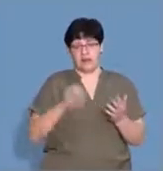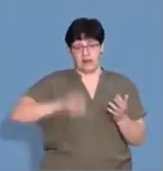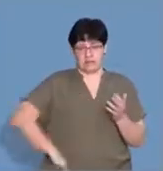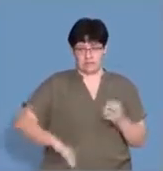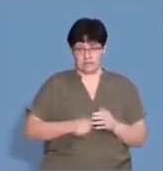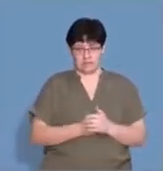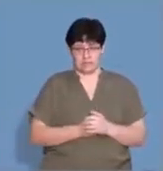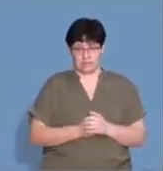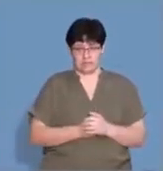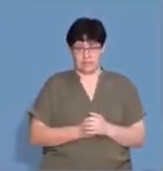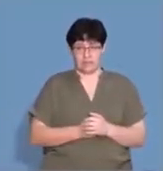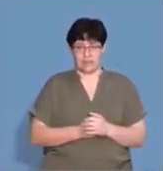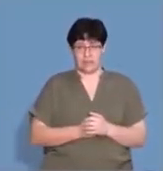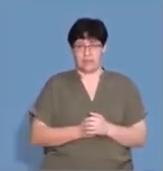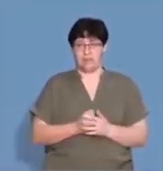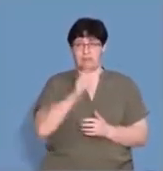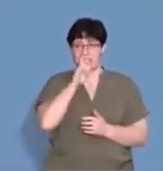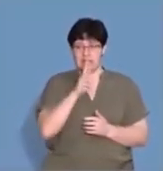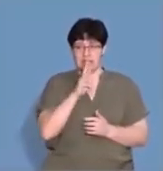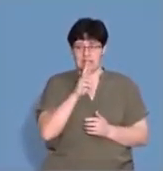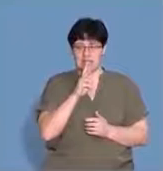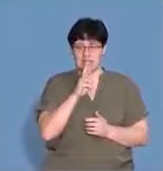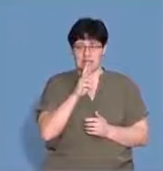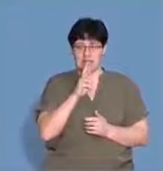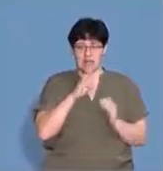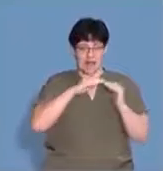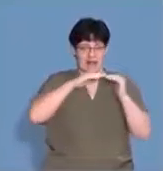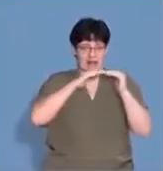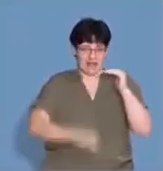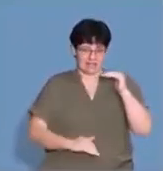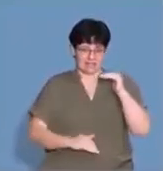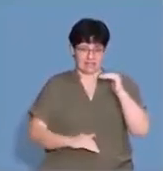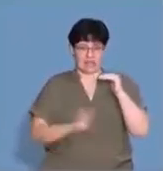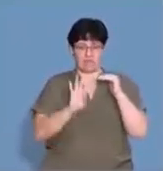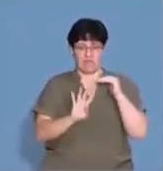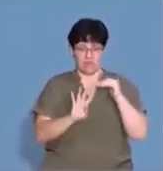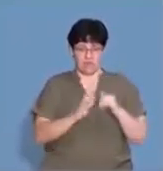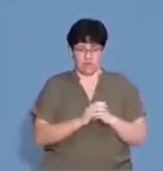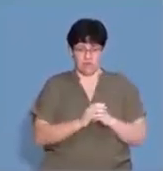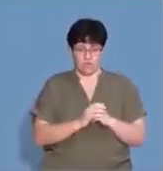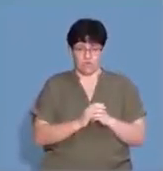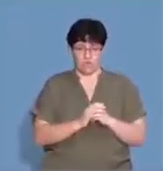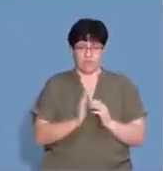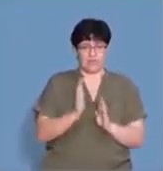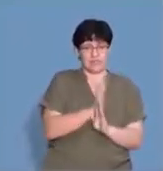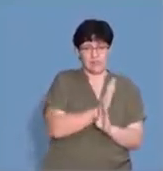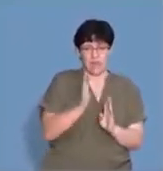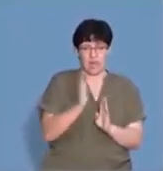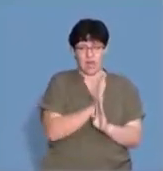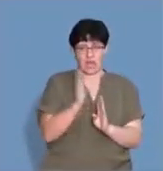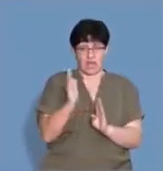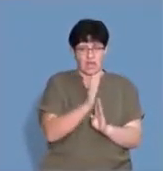income, and I can see that it needs to be less than 4. So it has to be somewhere over